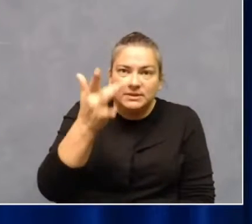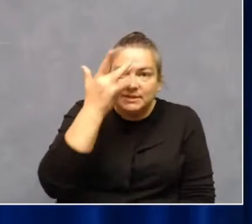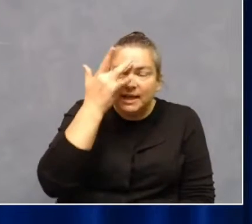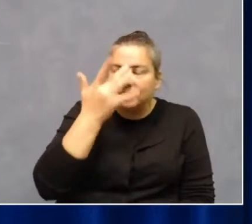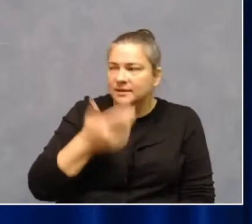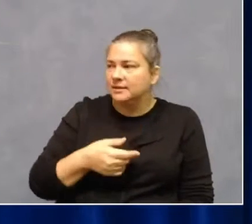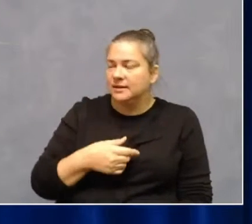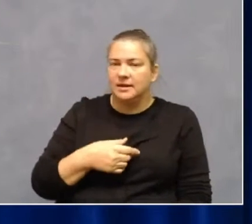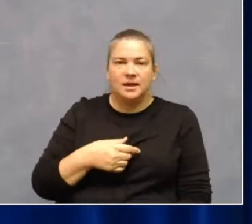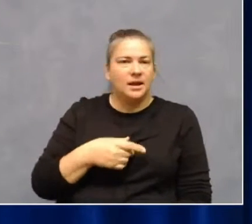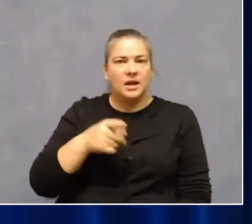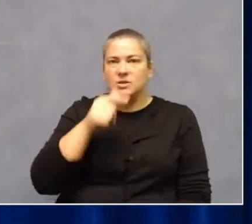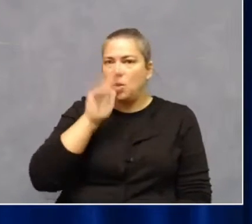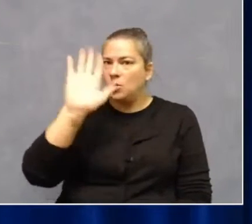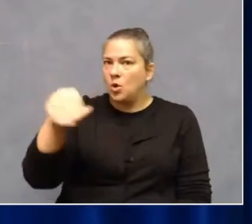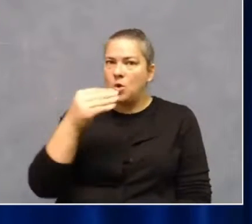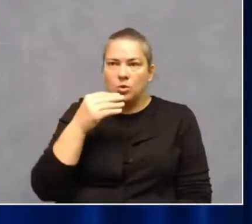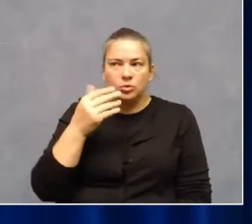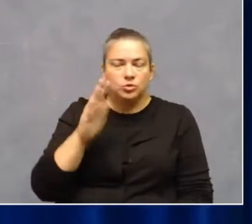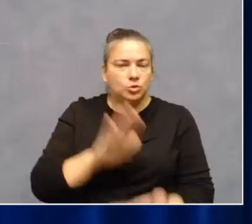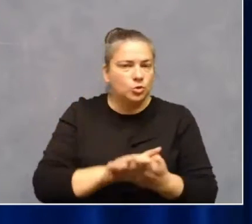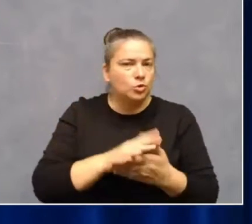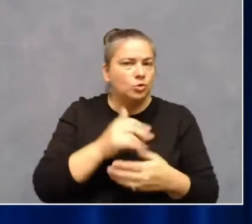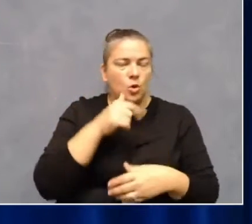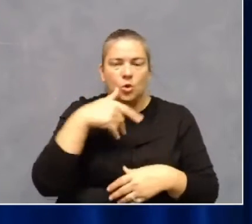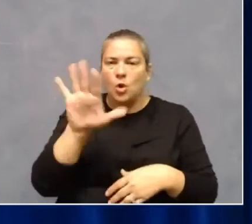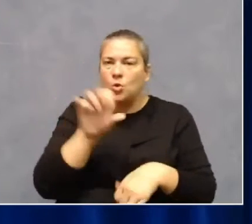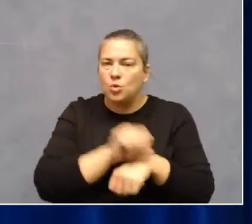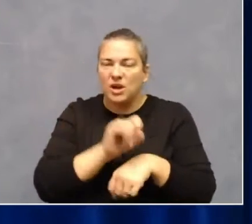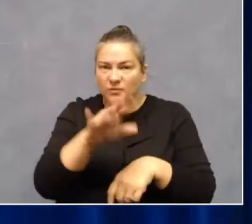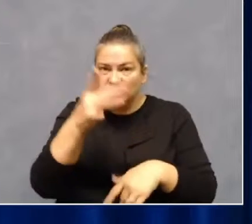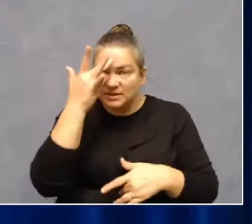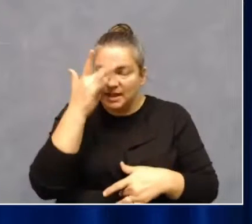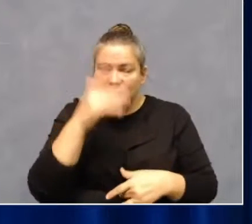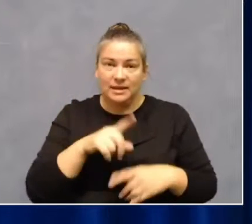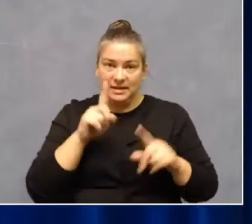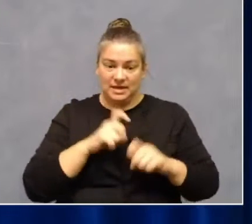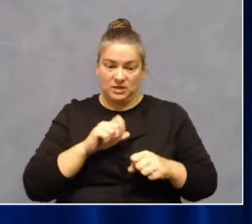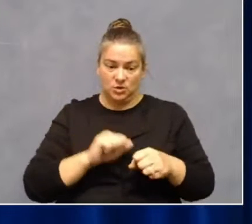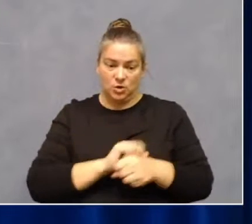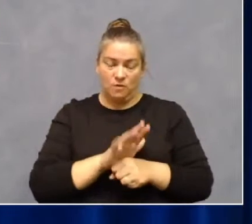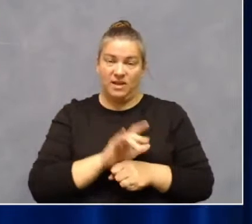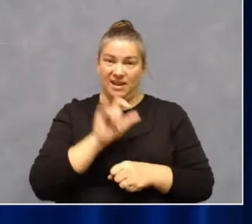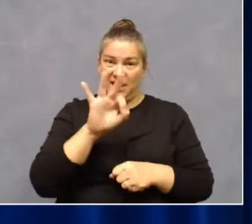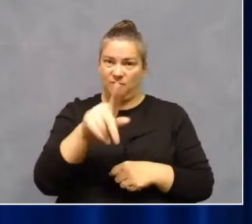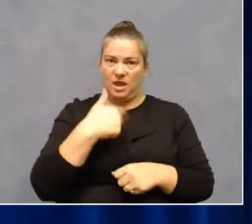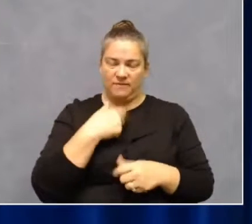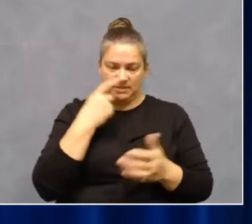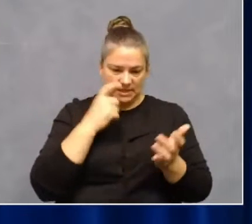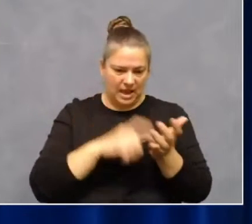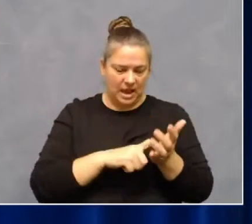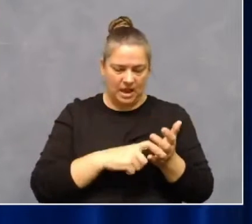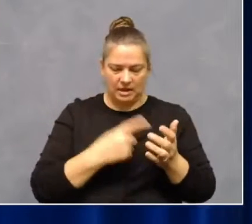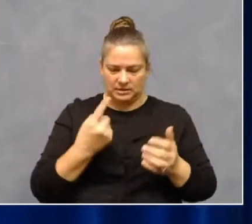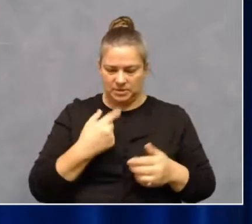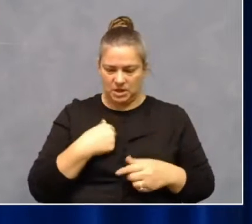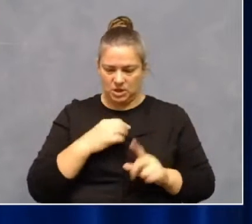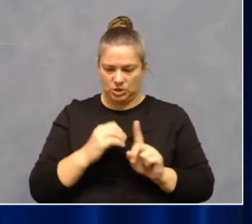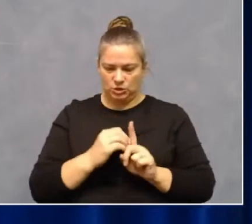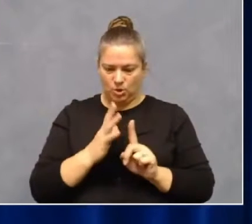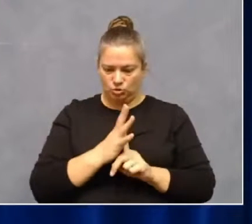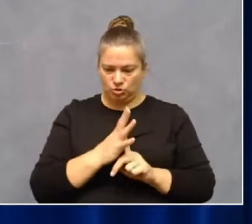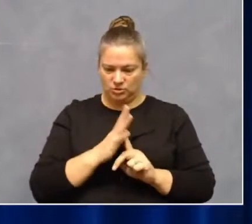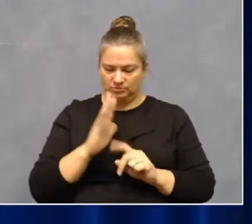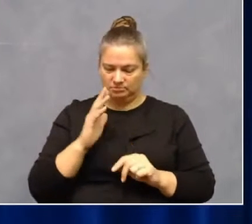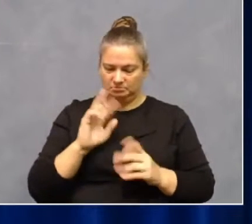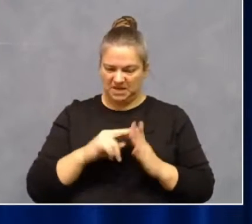school or work if you're sick, and getting tested for COVID if you have any signs or symptoms or exposure risks that make it likely you could have it. If we did